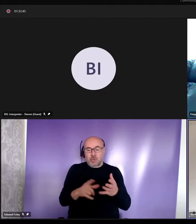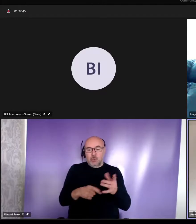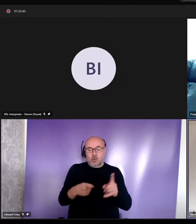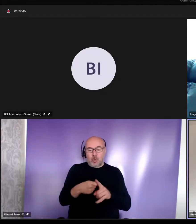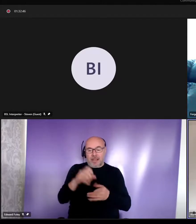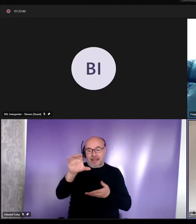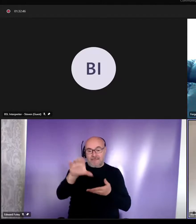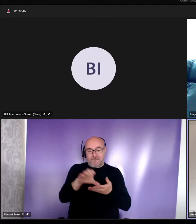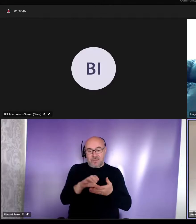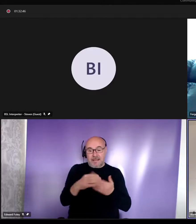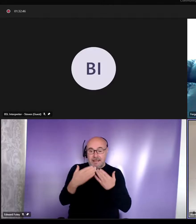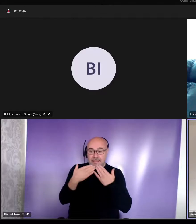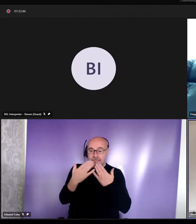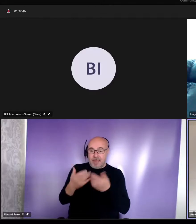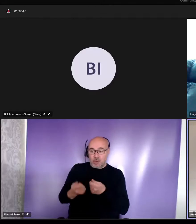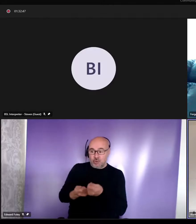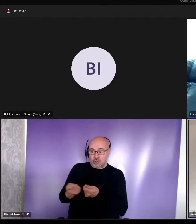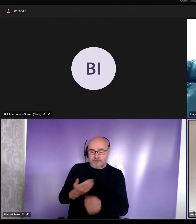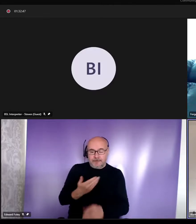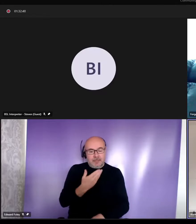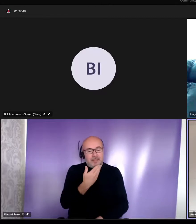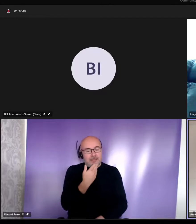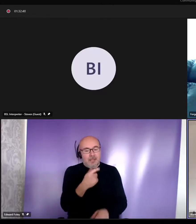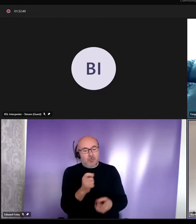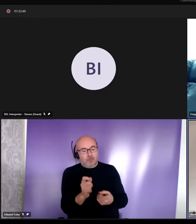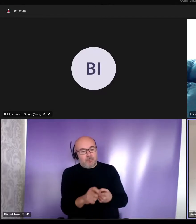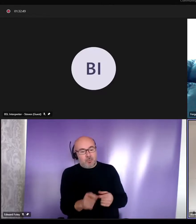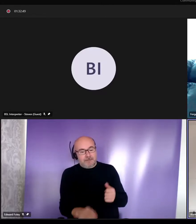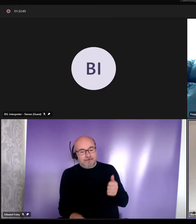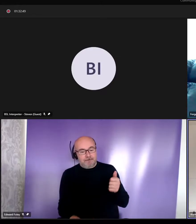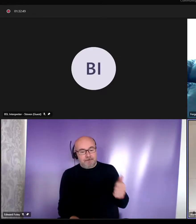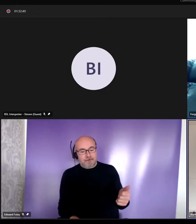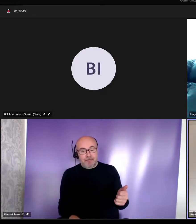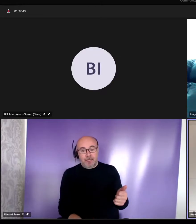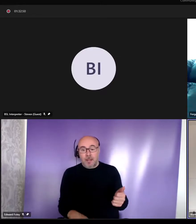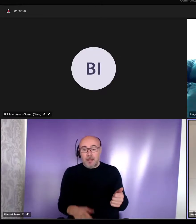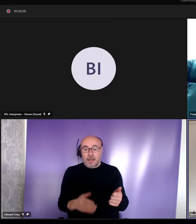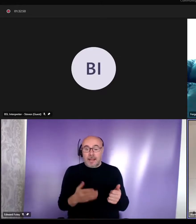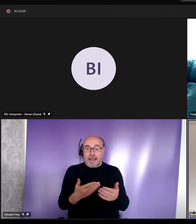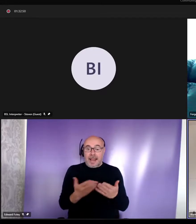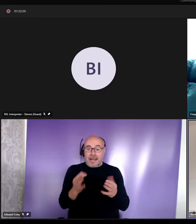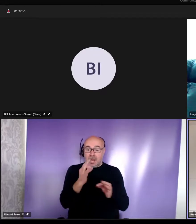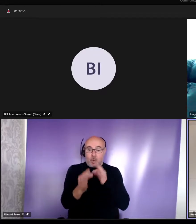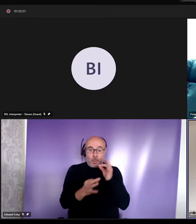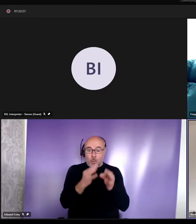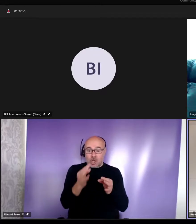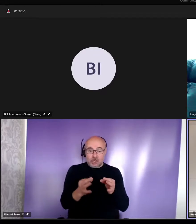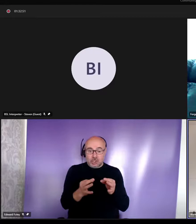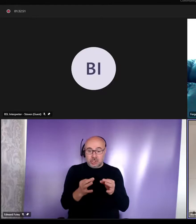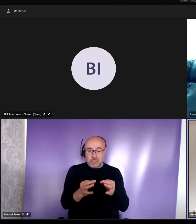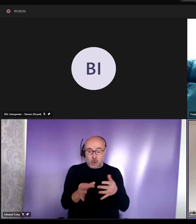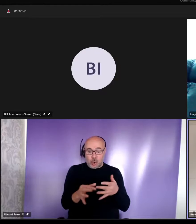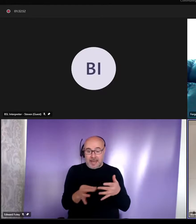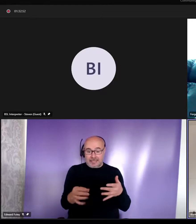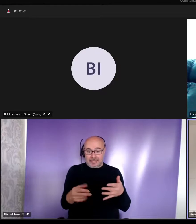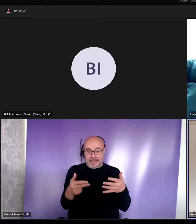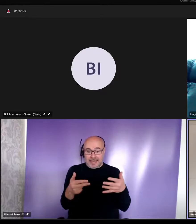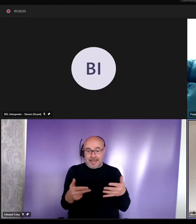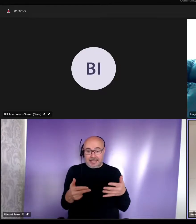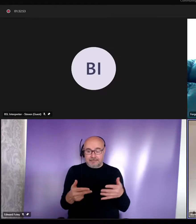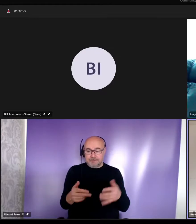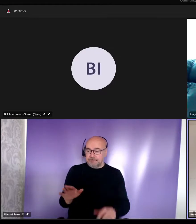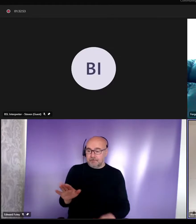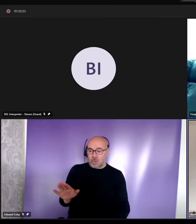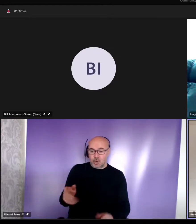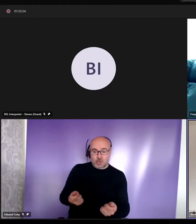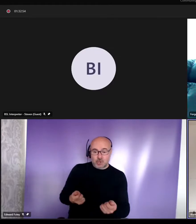Thanks, Pauline. Any questions on agenda item 8? No hands, Chair. See any hands